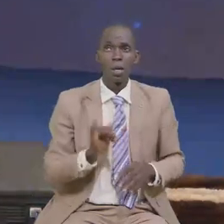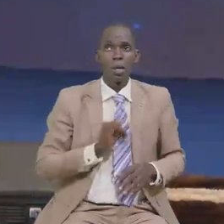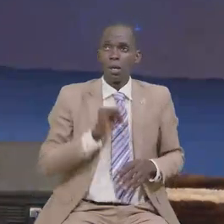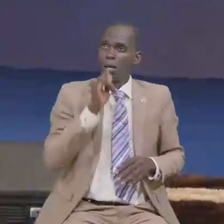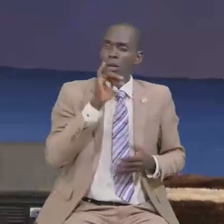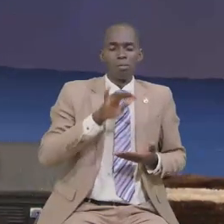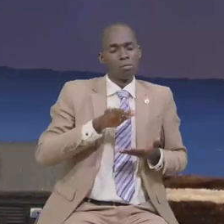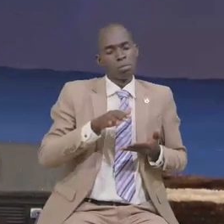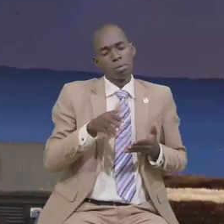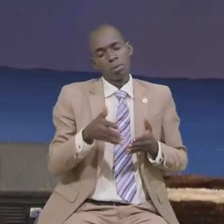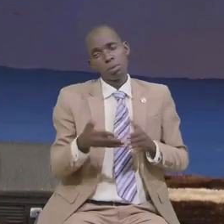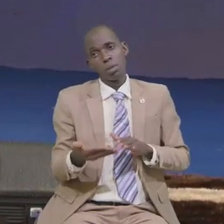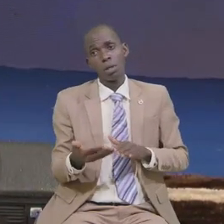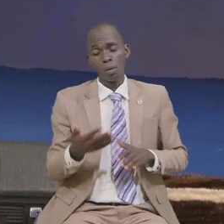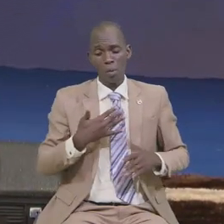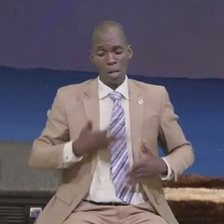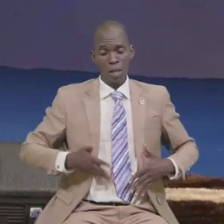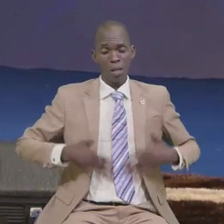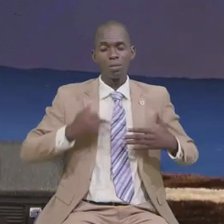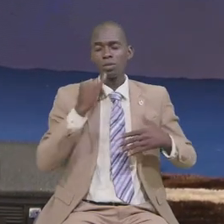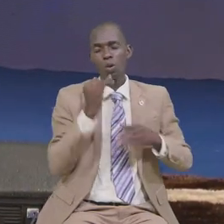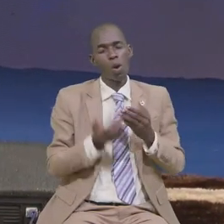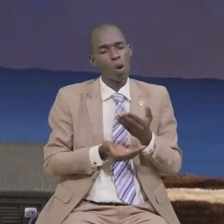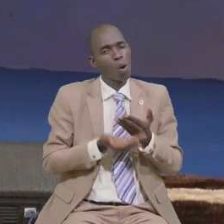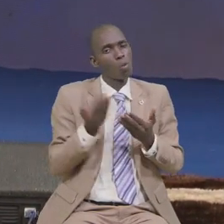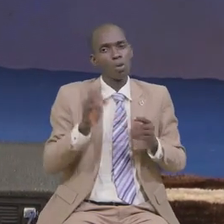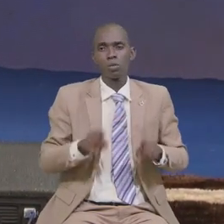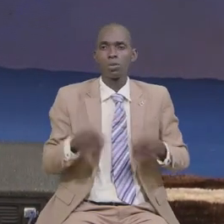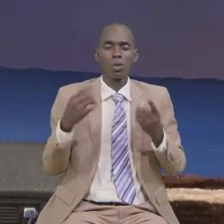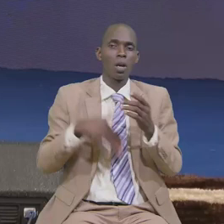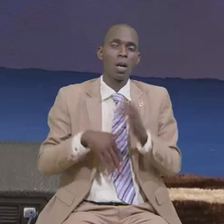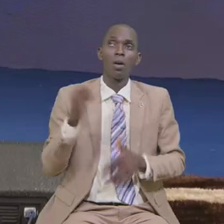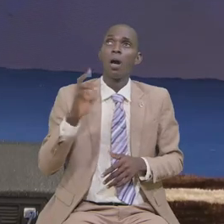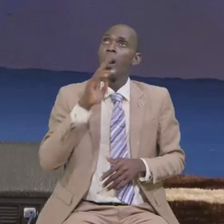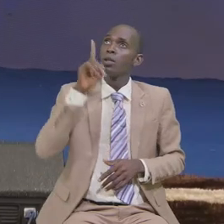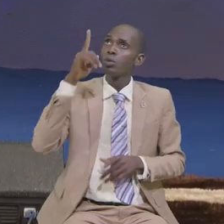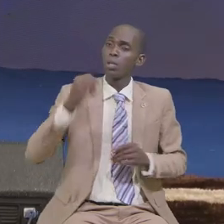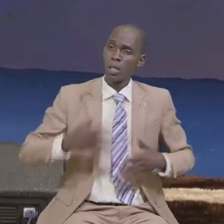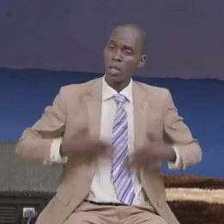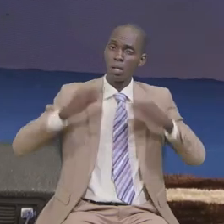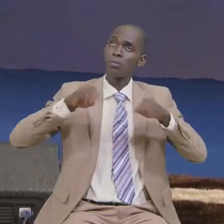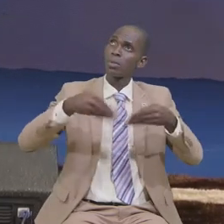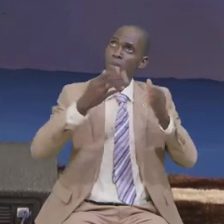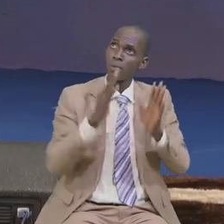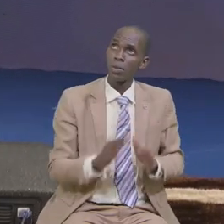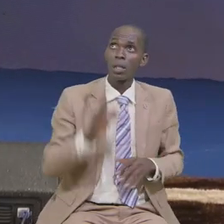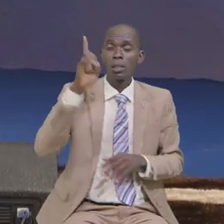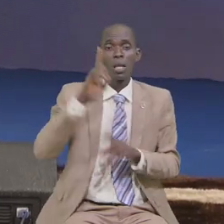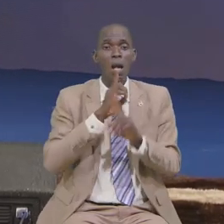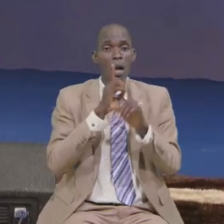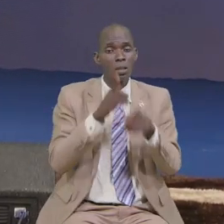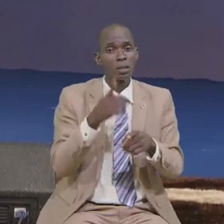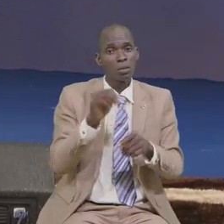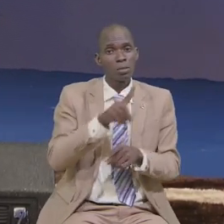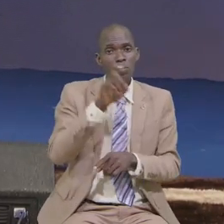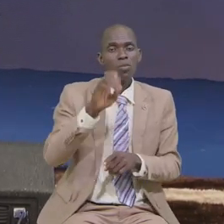Life is going out of me. Are you the life giver? He answers the question by giving